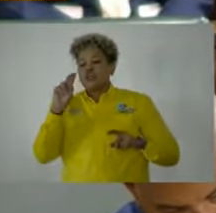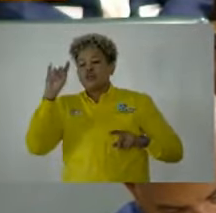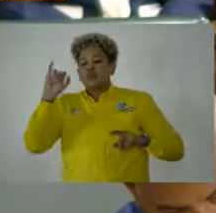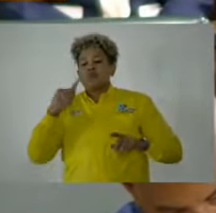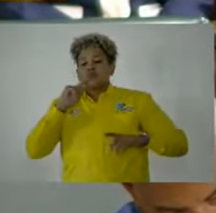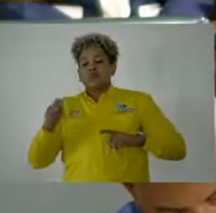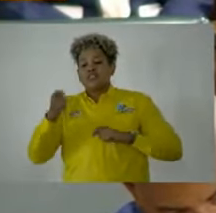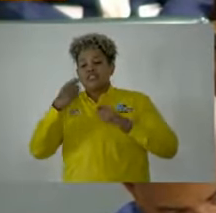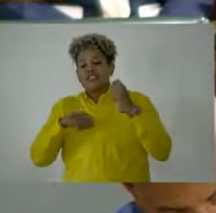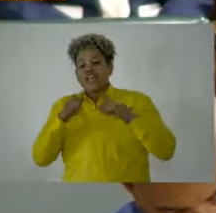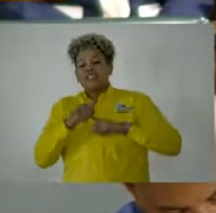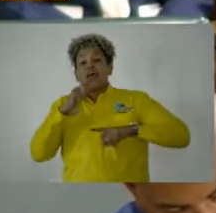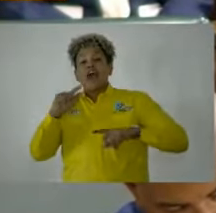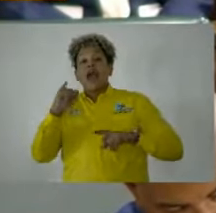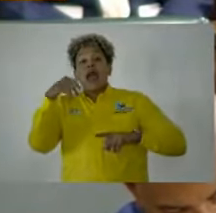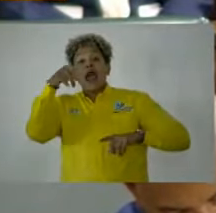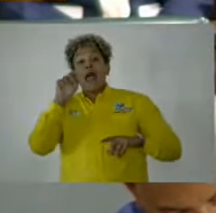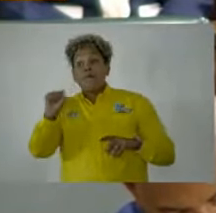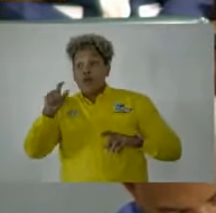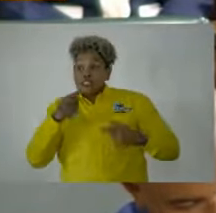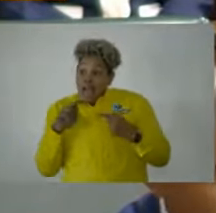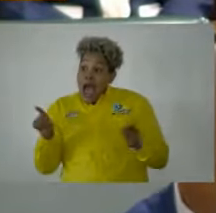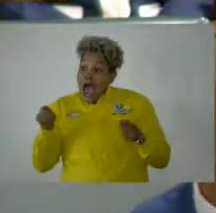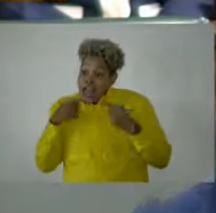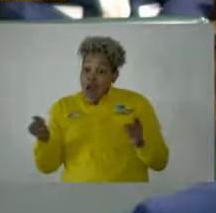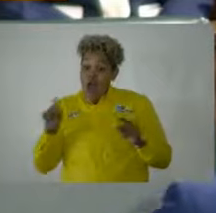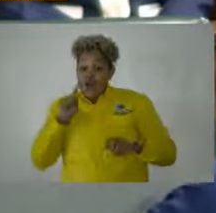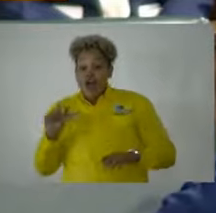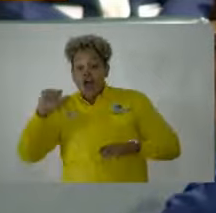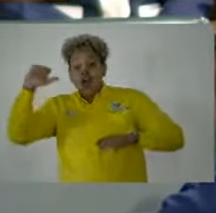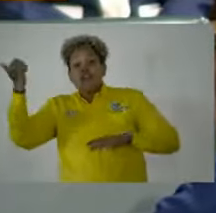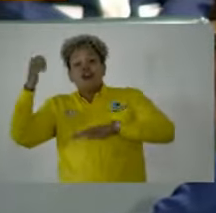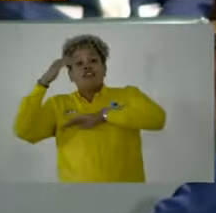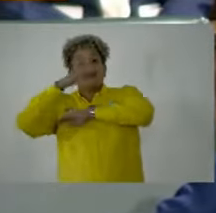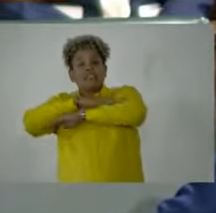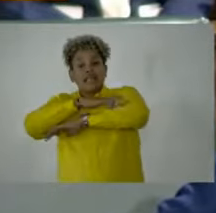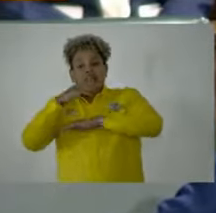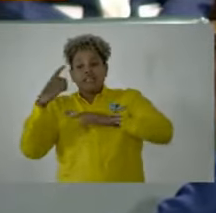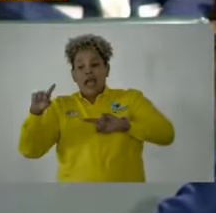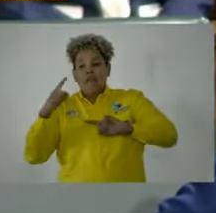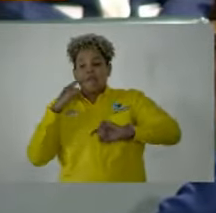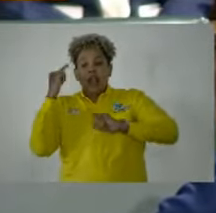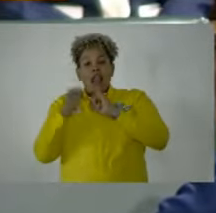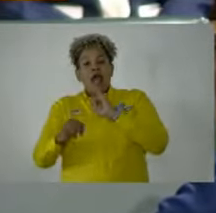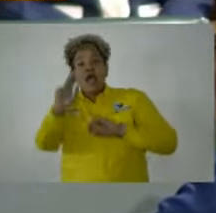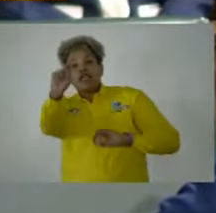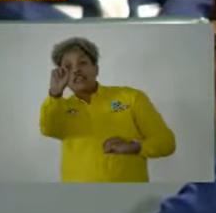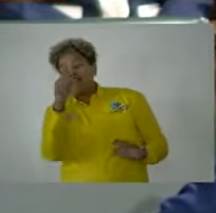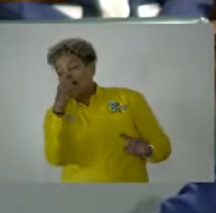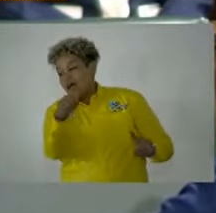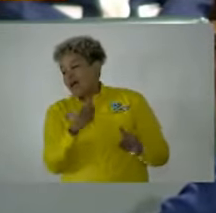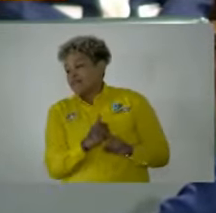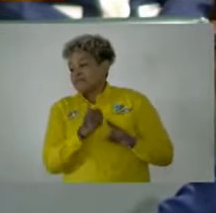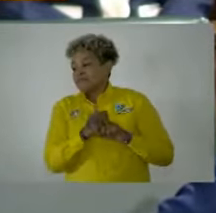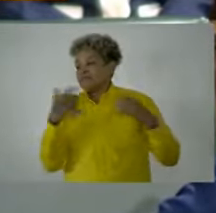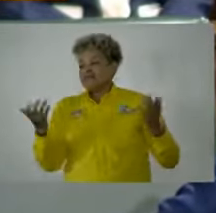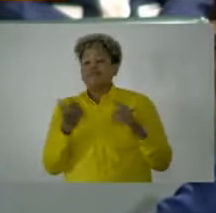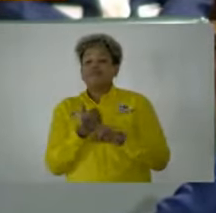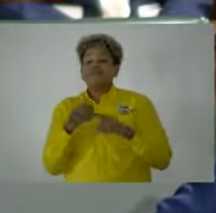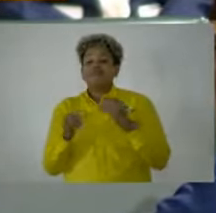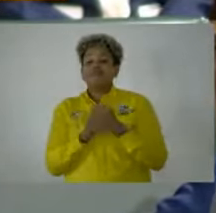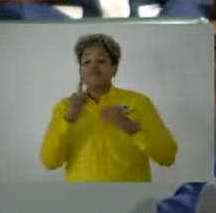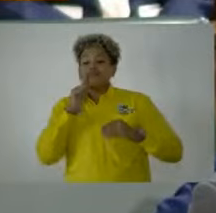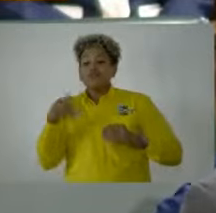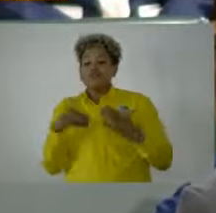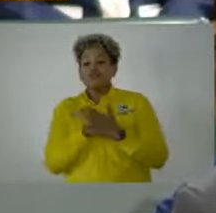changes on imports were announced on another stage last November. And new